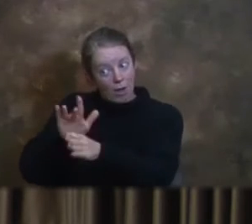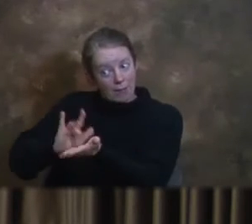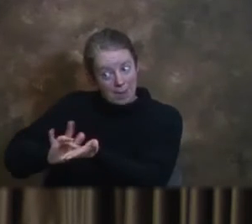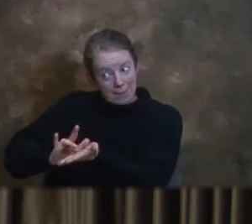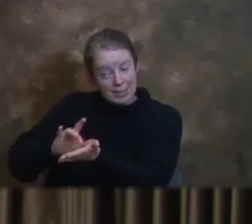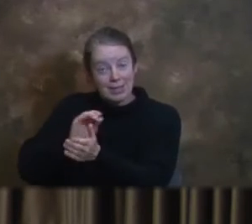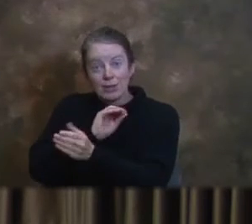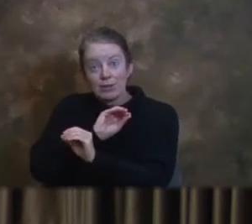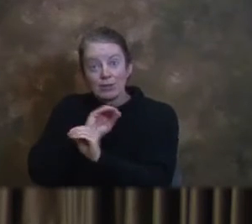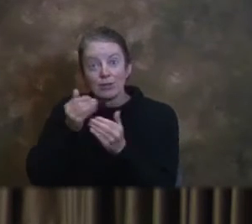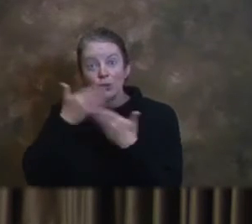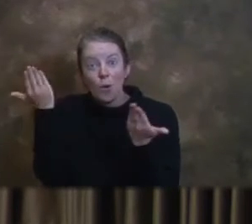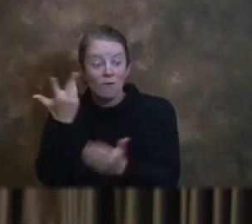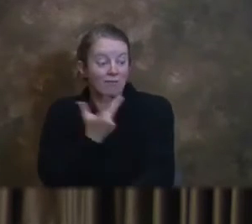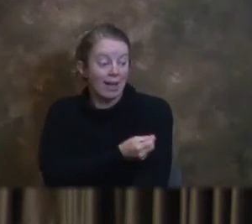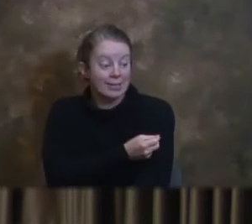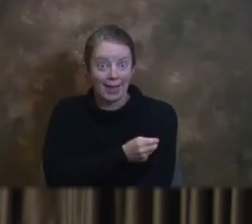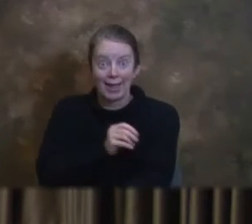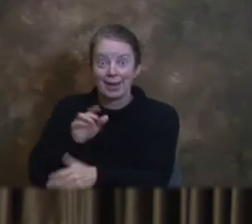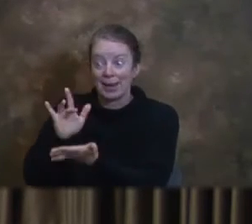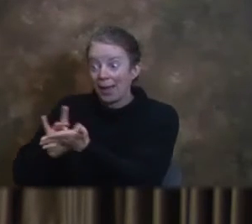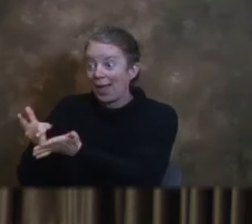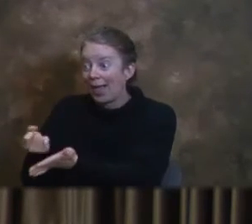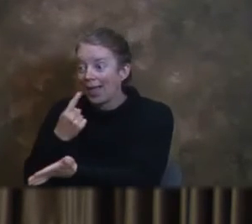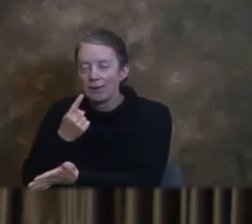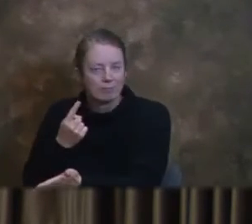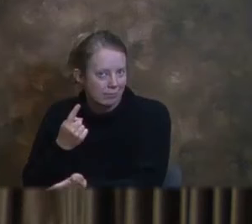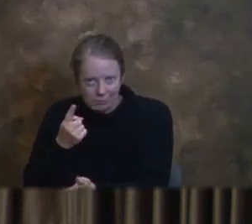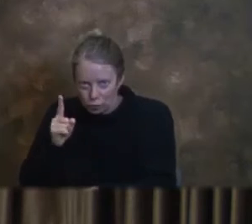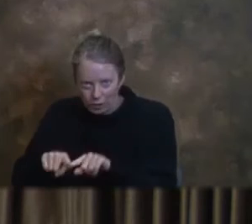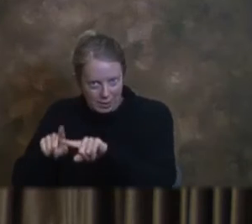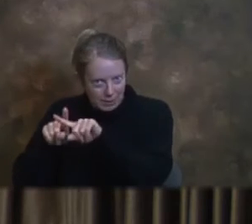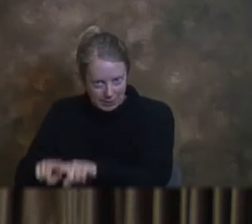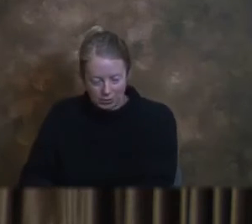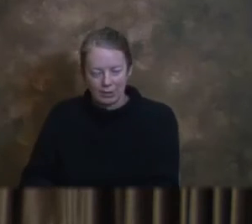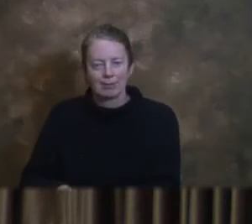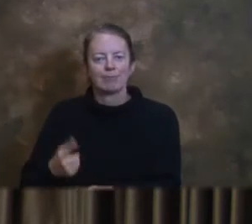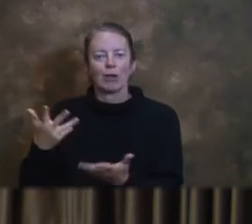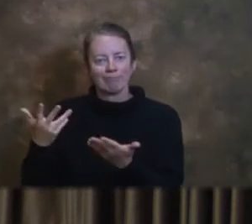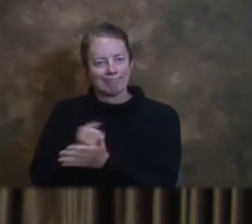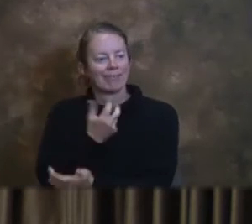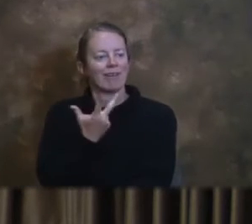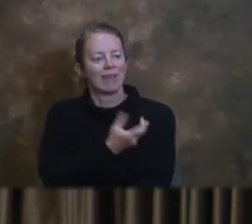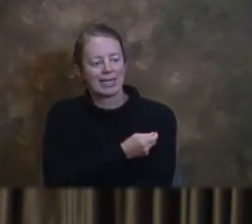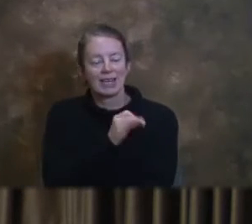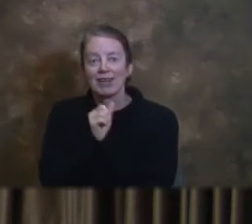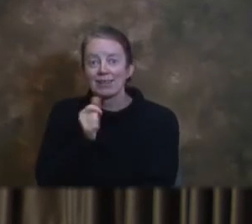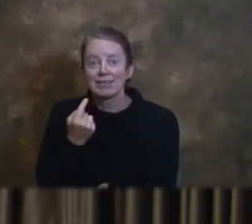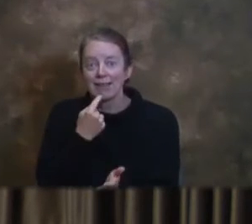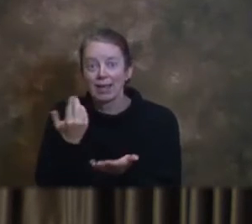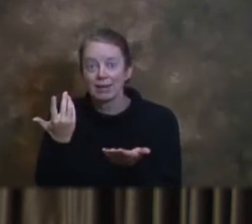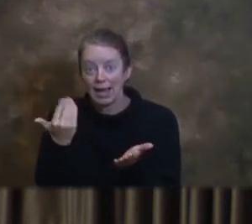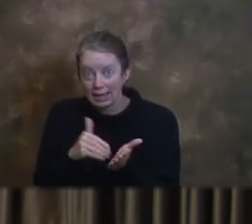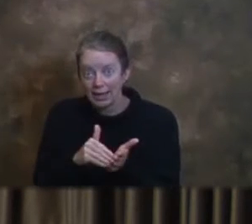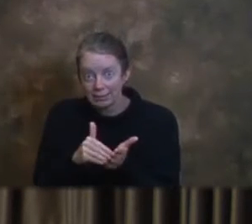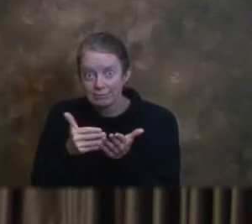not vaccinated. Get vaccinated. And if I haven't mentioned it before, get vaccinated.